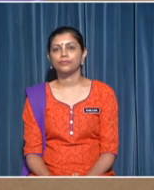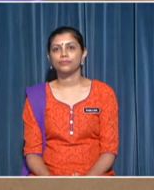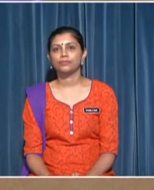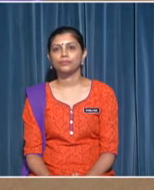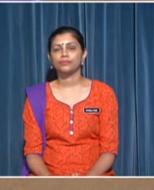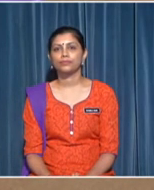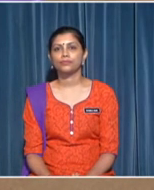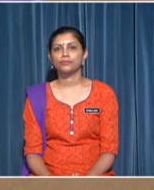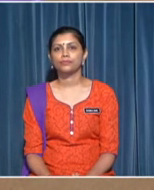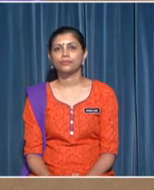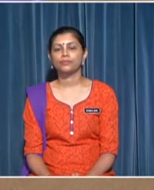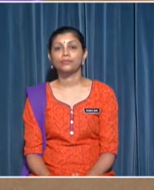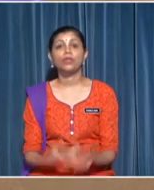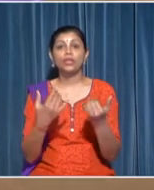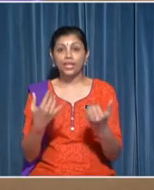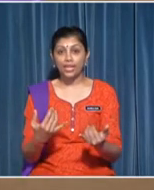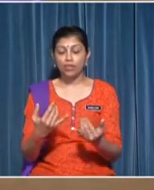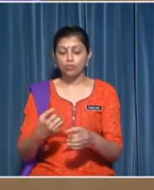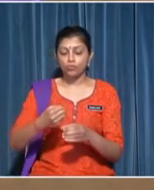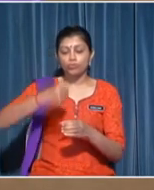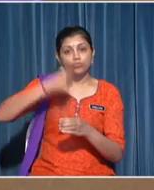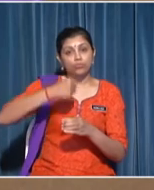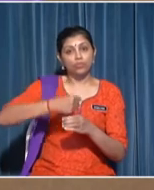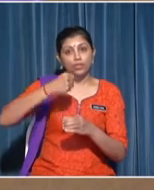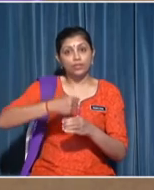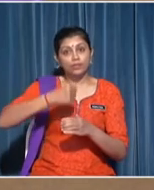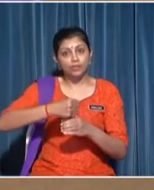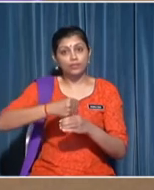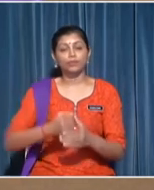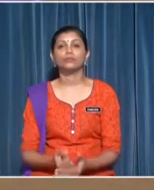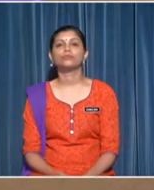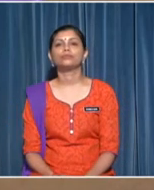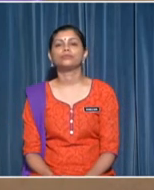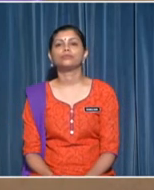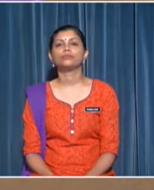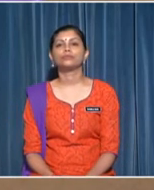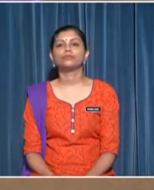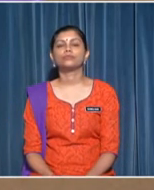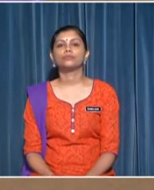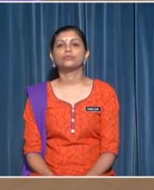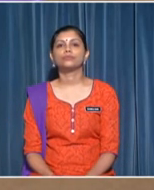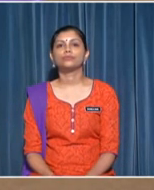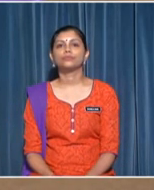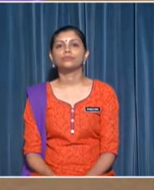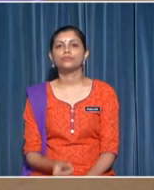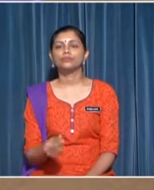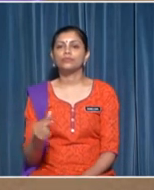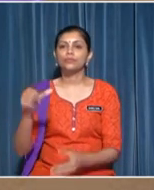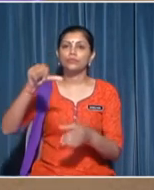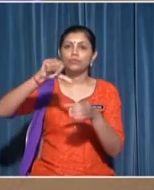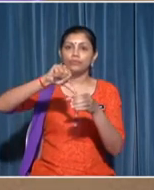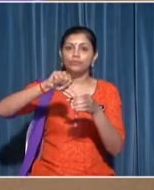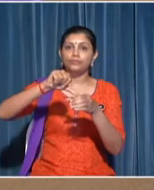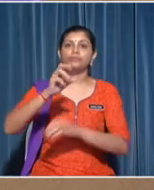Now, let's pound or grind the food using this pestle. Add in some plain